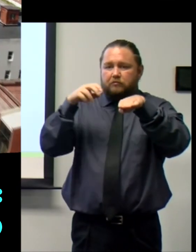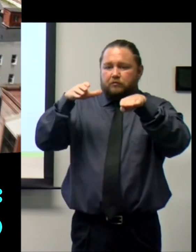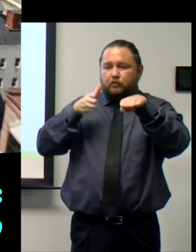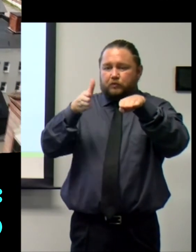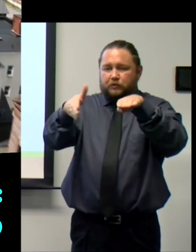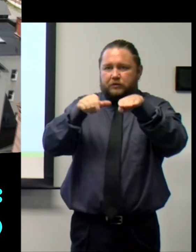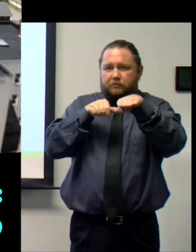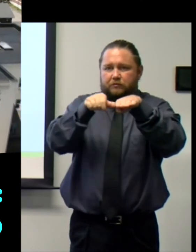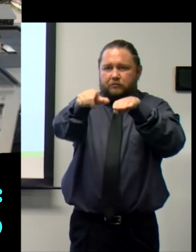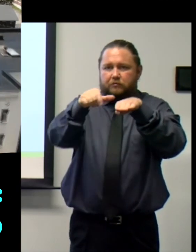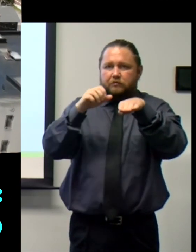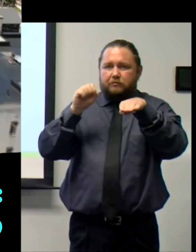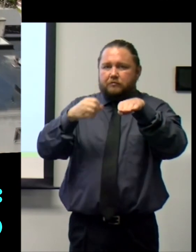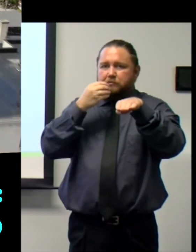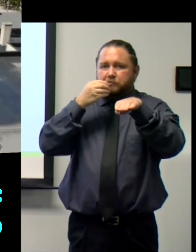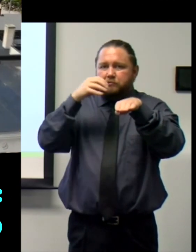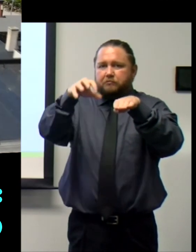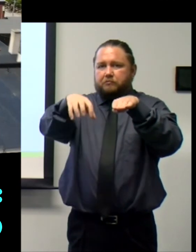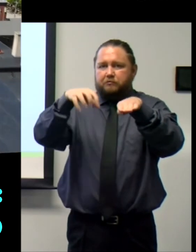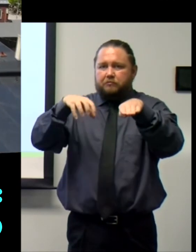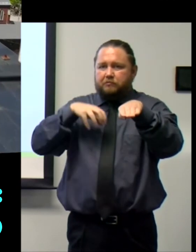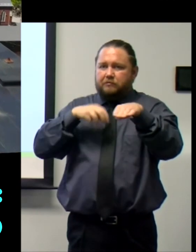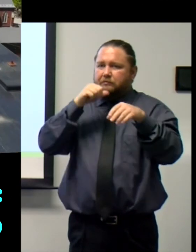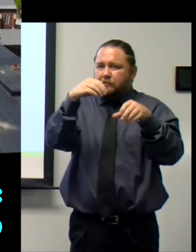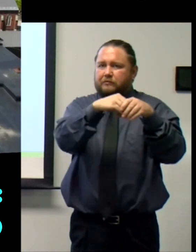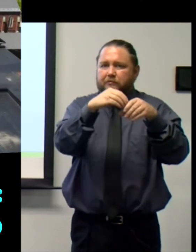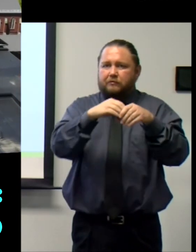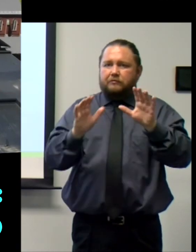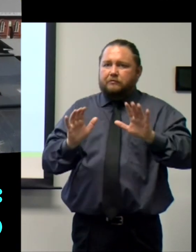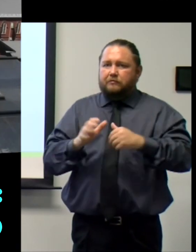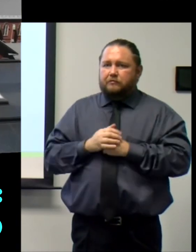spaces. So the Board of Aldermen, at the